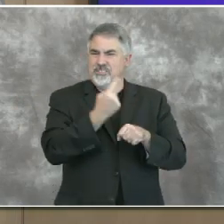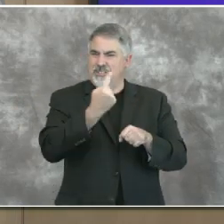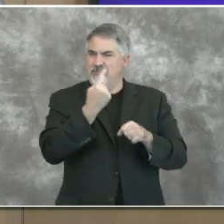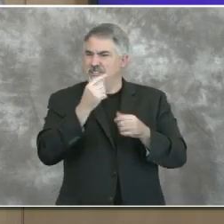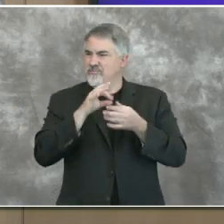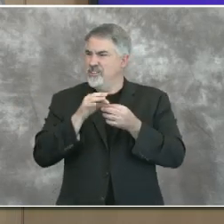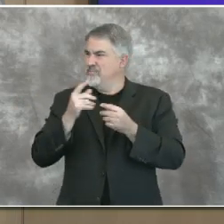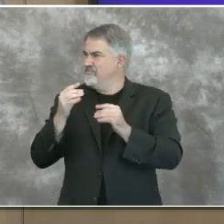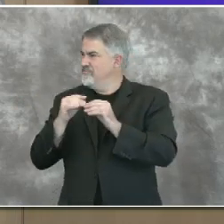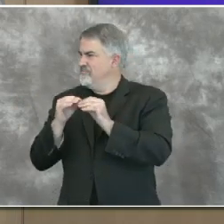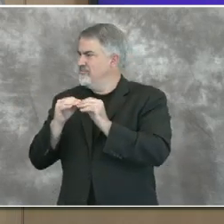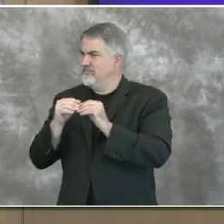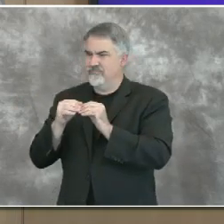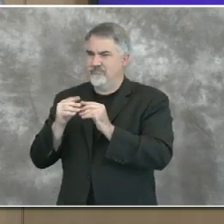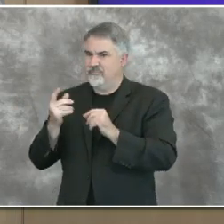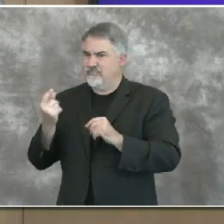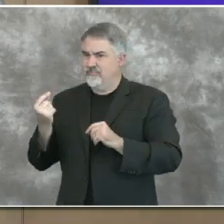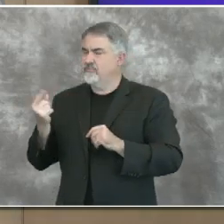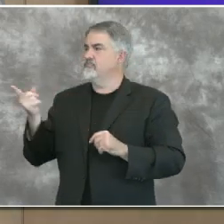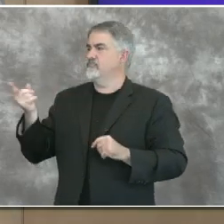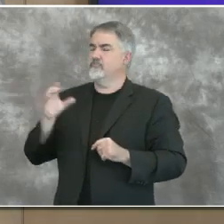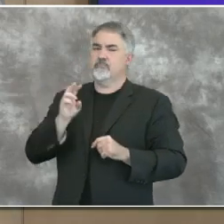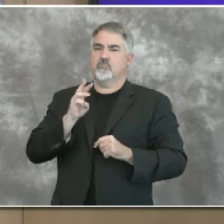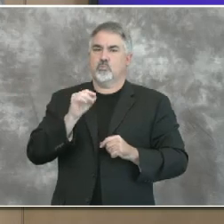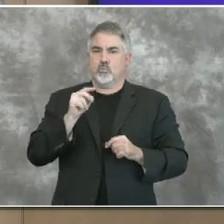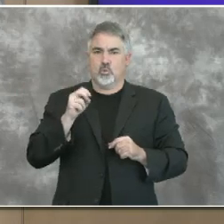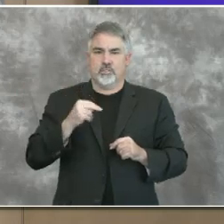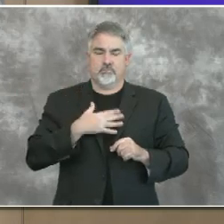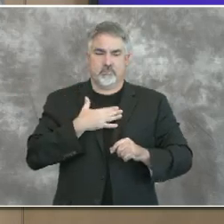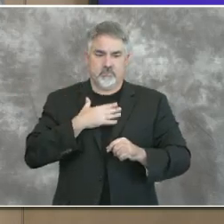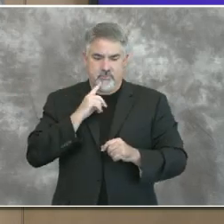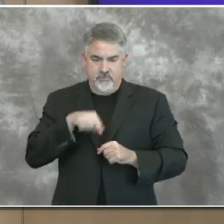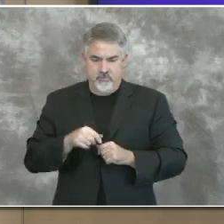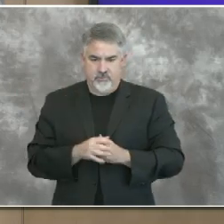Dr. Wooten's going to come and answer that question.